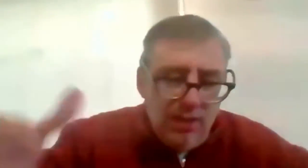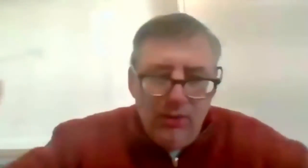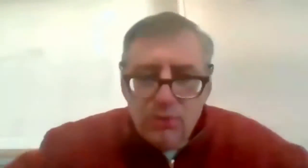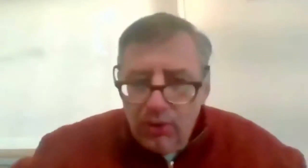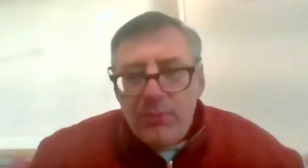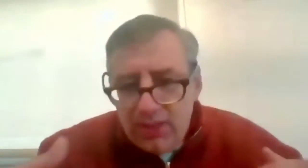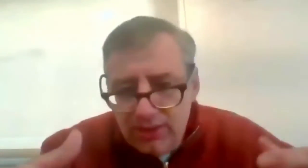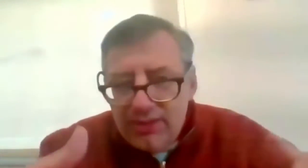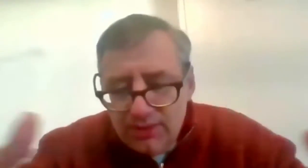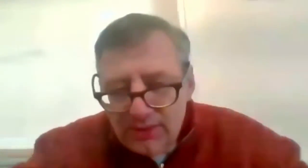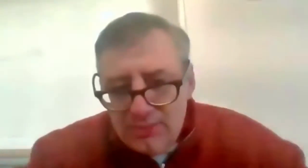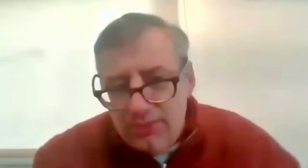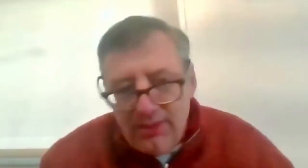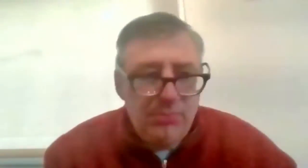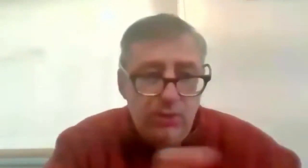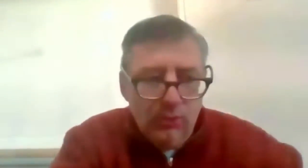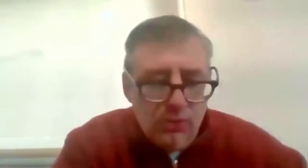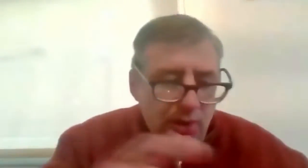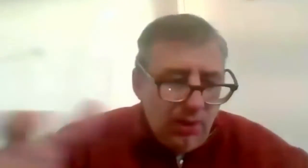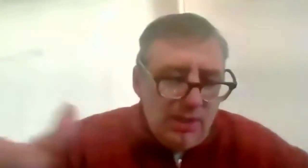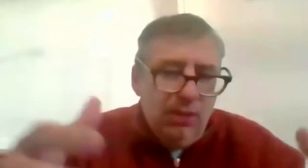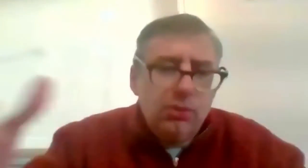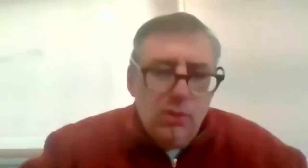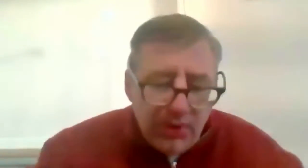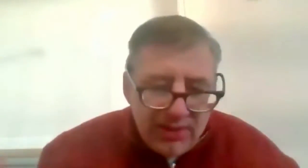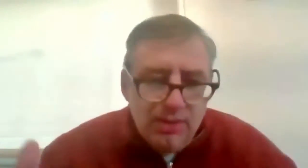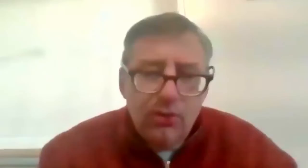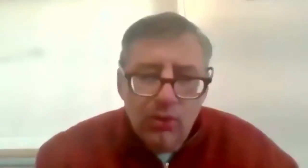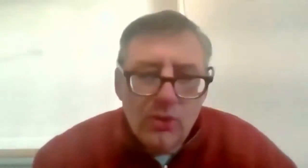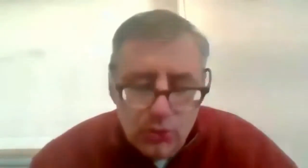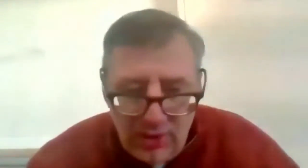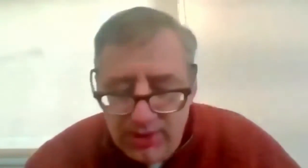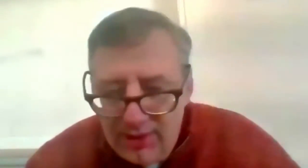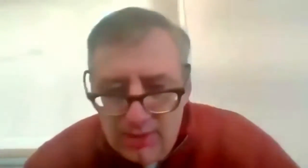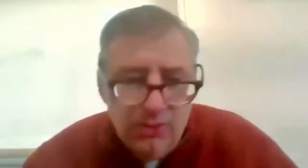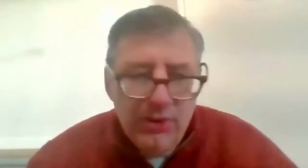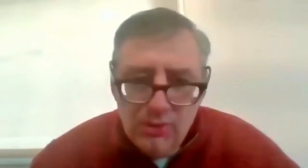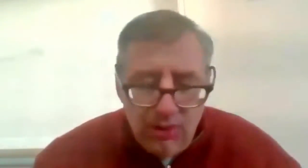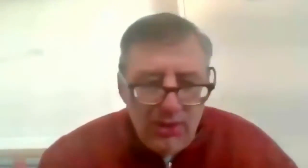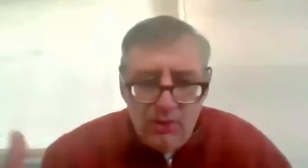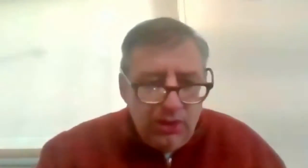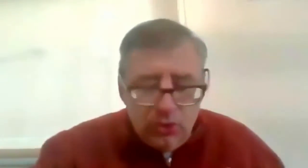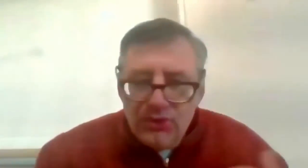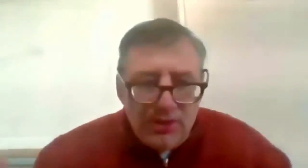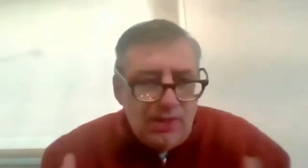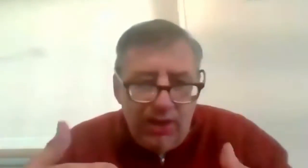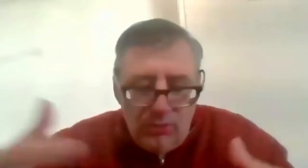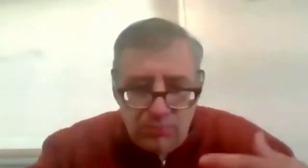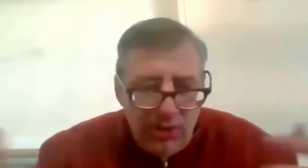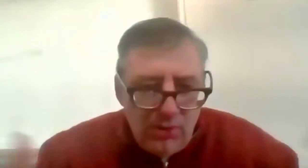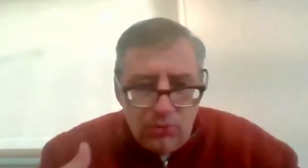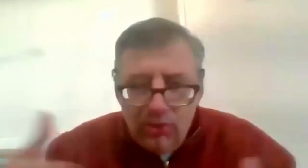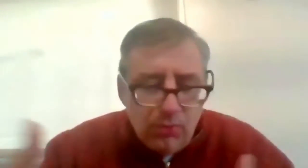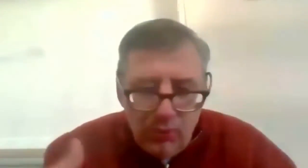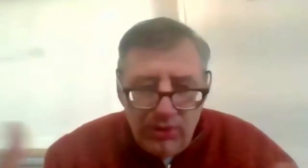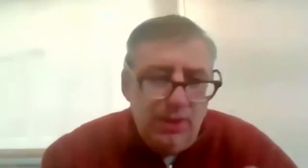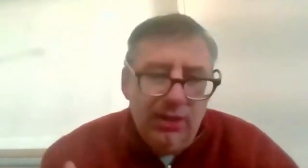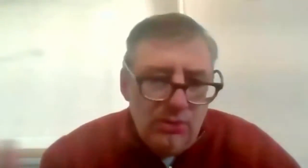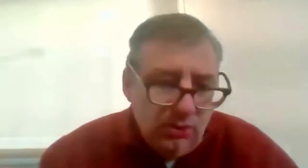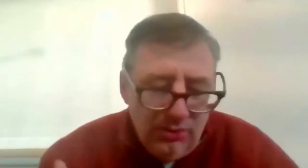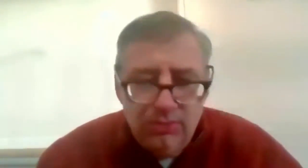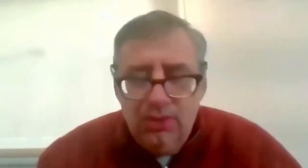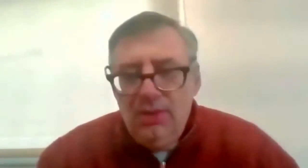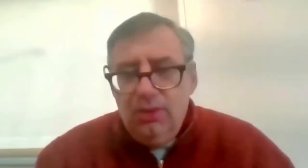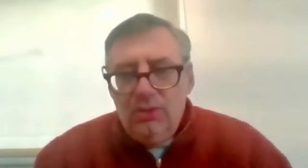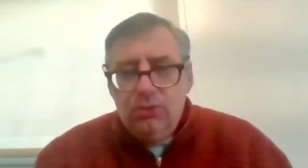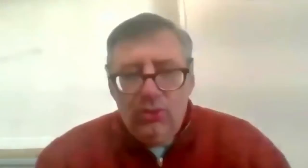Uruguay, Brazil, Chile, and other countries, Peru, in the South American cone. So